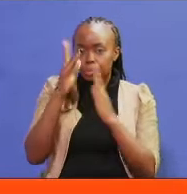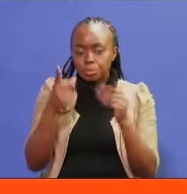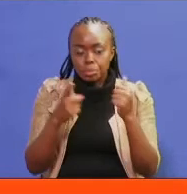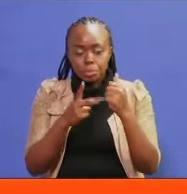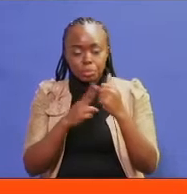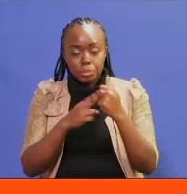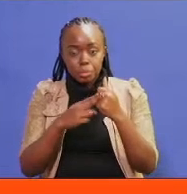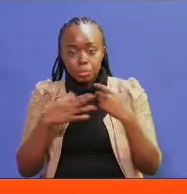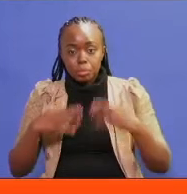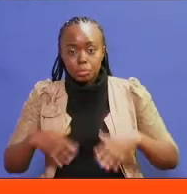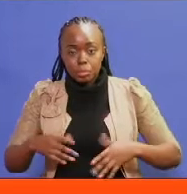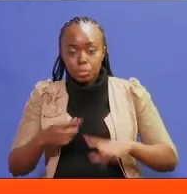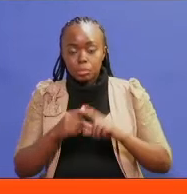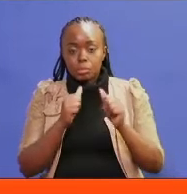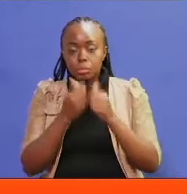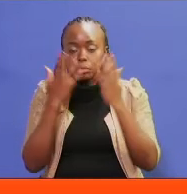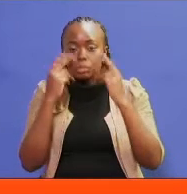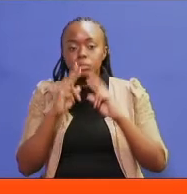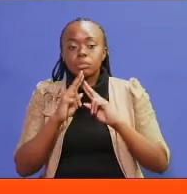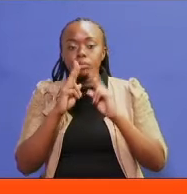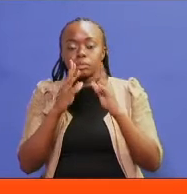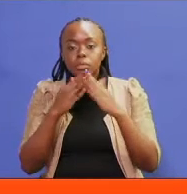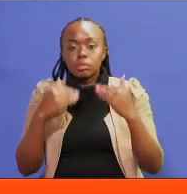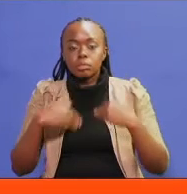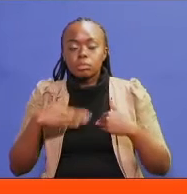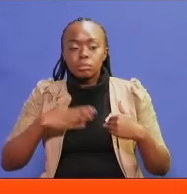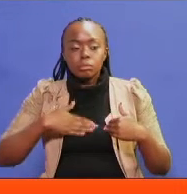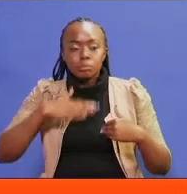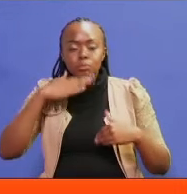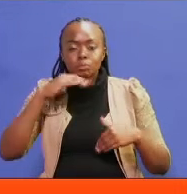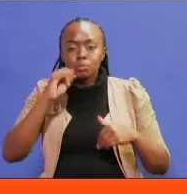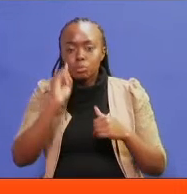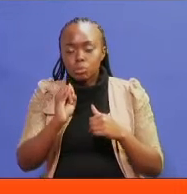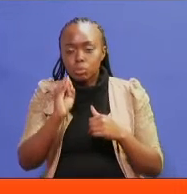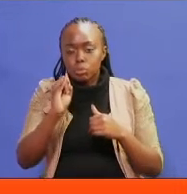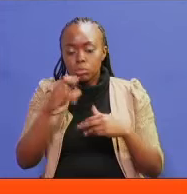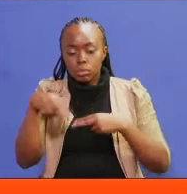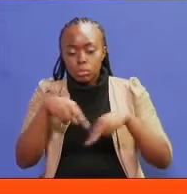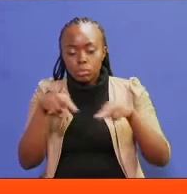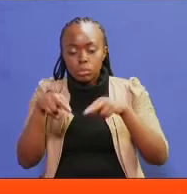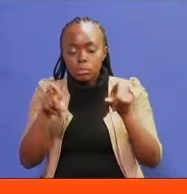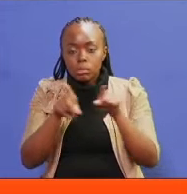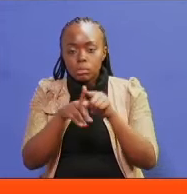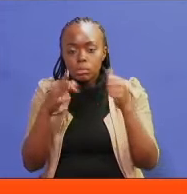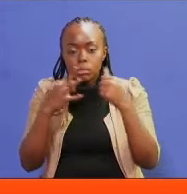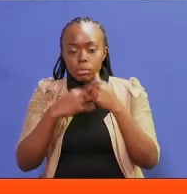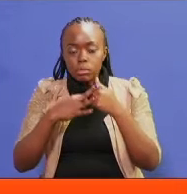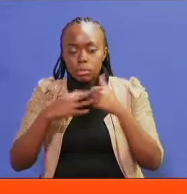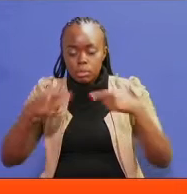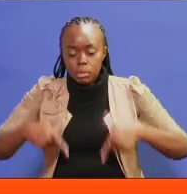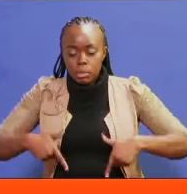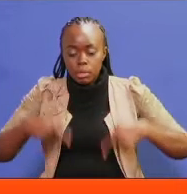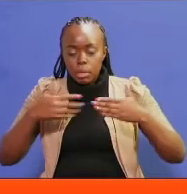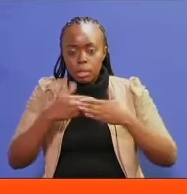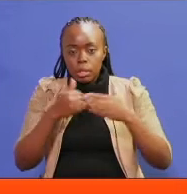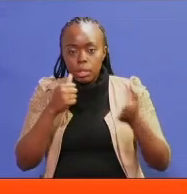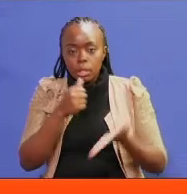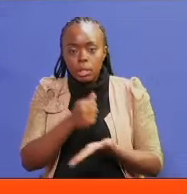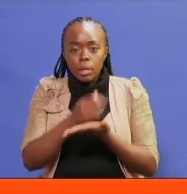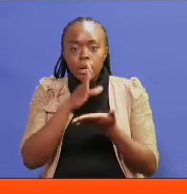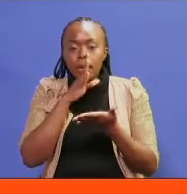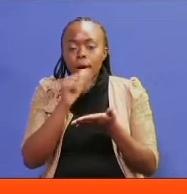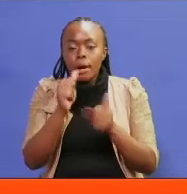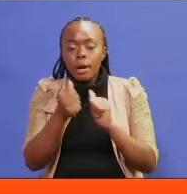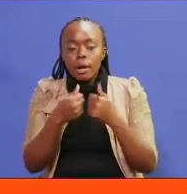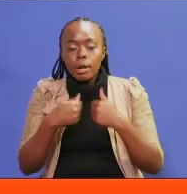on the Comoros island are reported to have died in the Indian Ocean, while 8 survived after they were rescued by